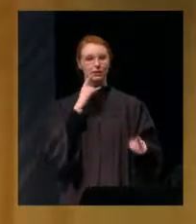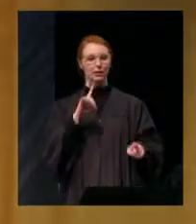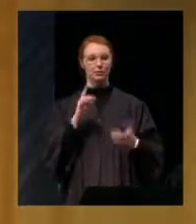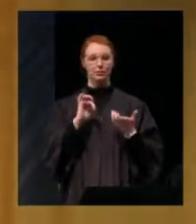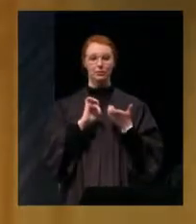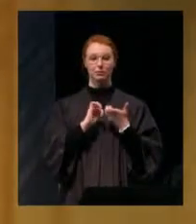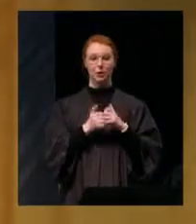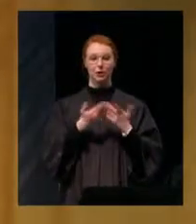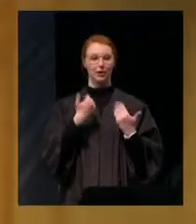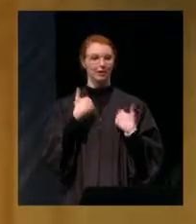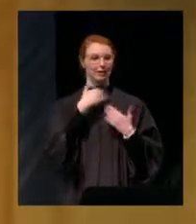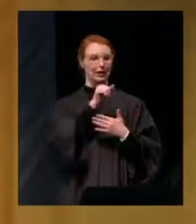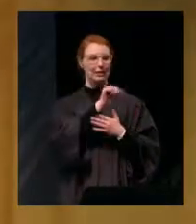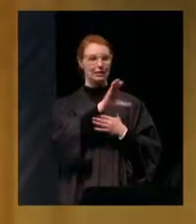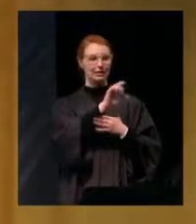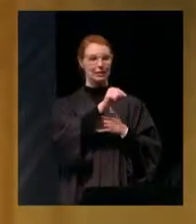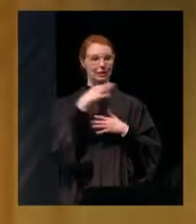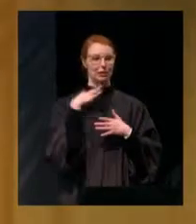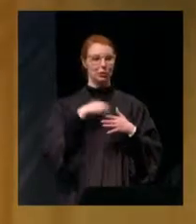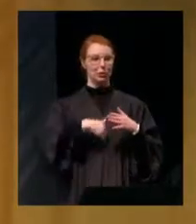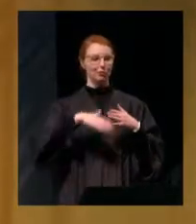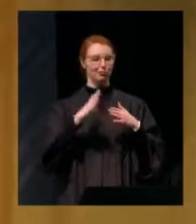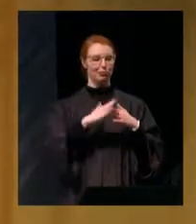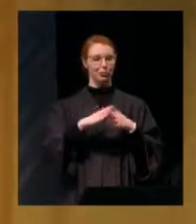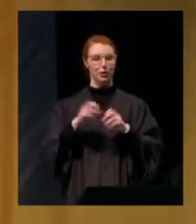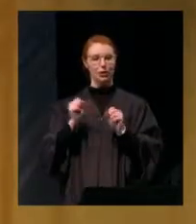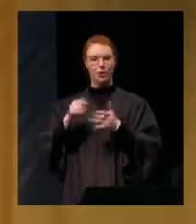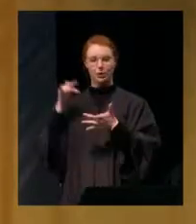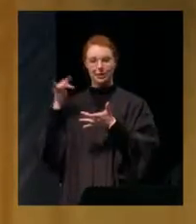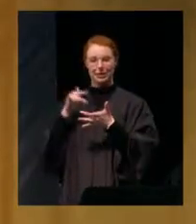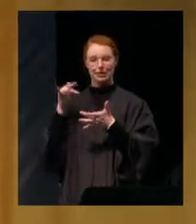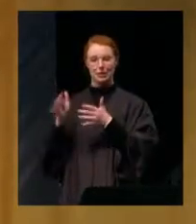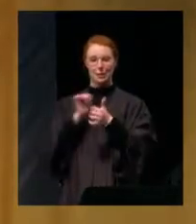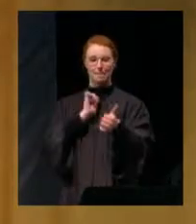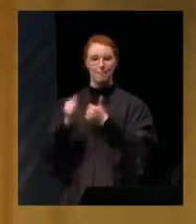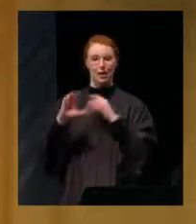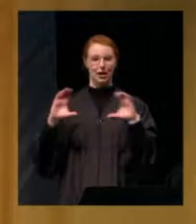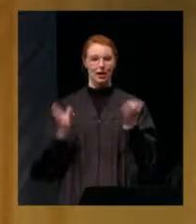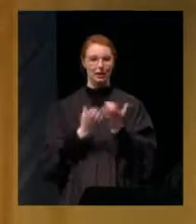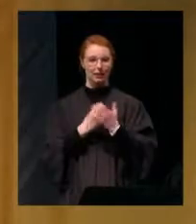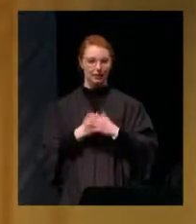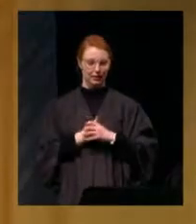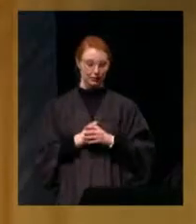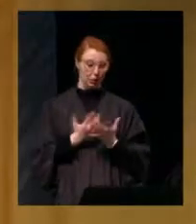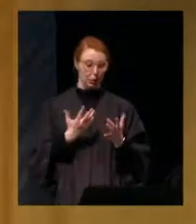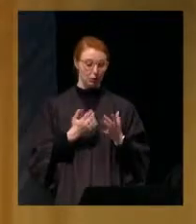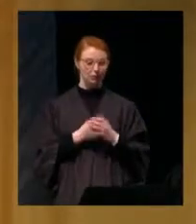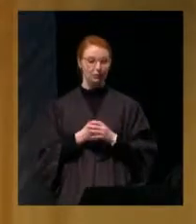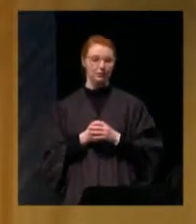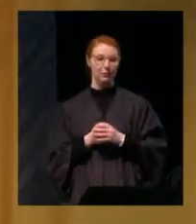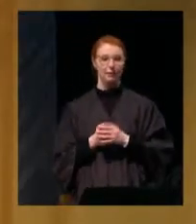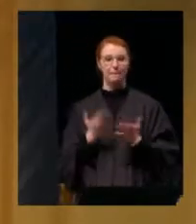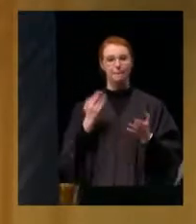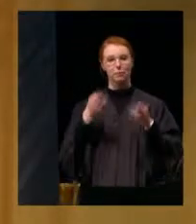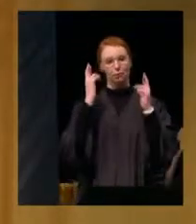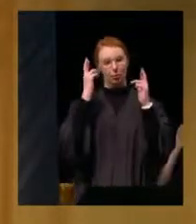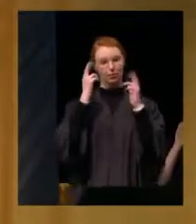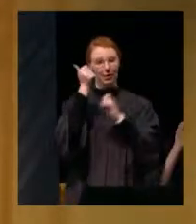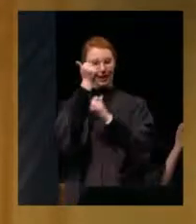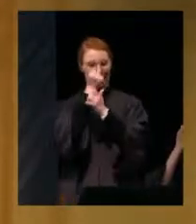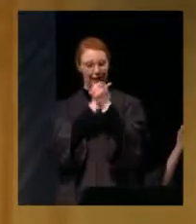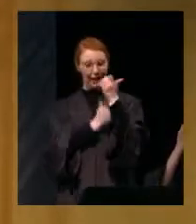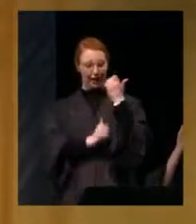getting a good ACT score, or cramming to get a passing grade for the class on our finals, or hoping that every